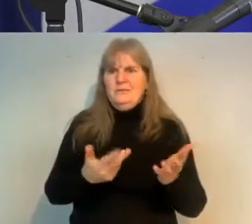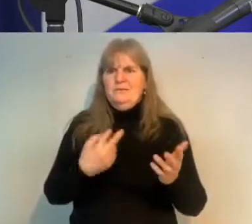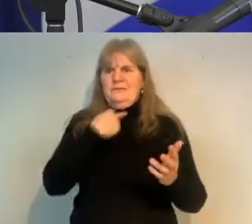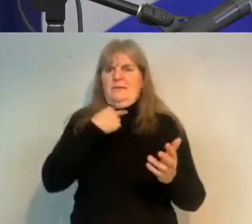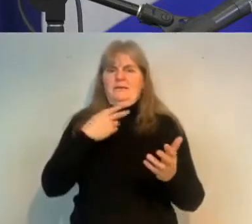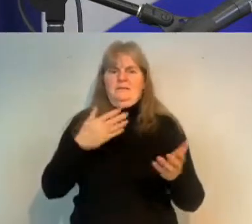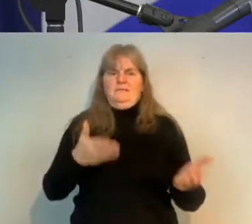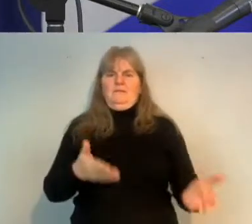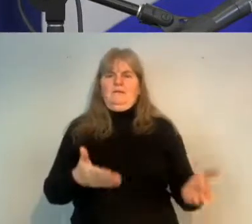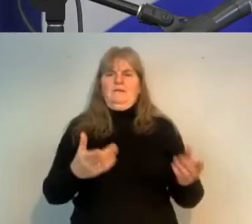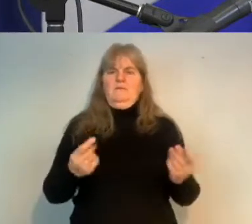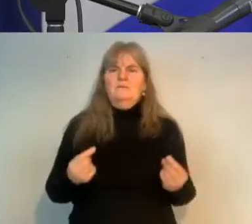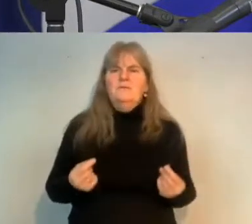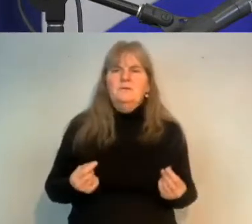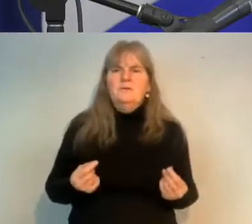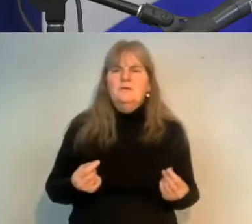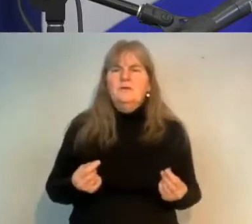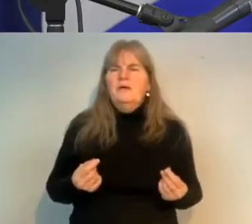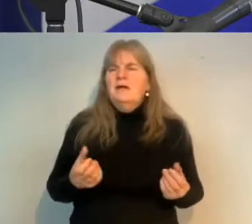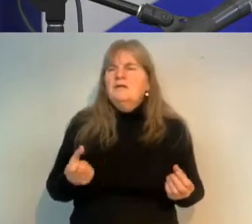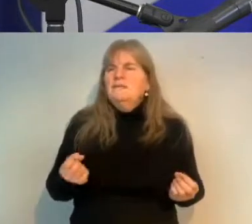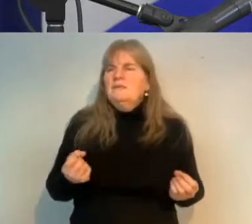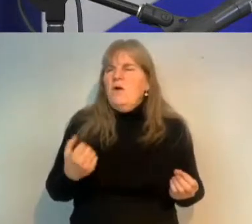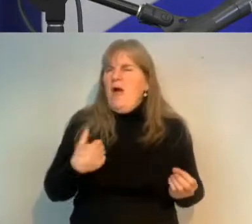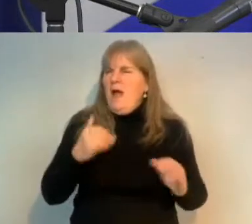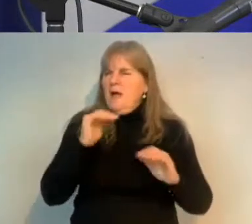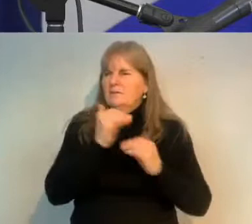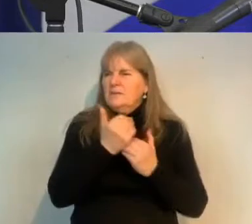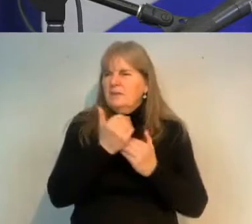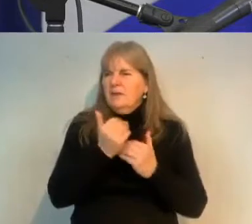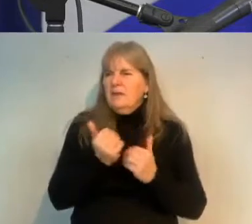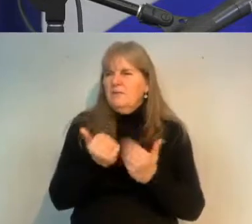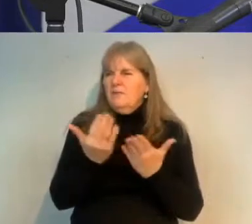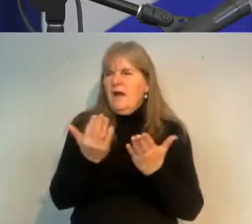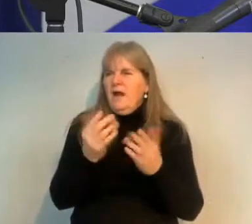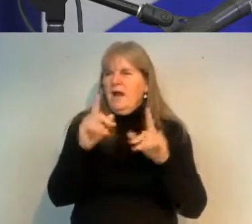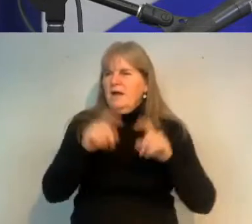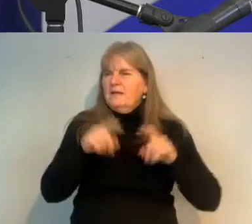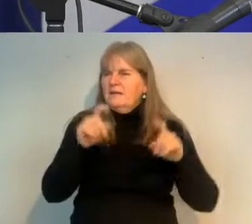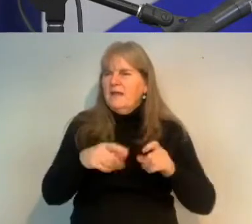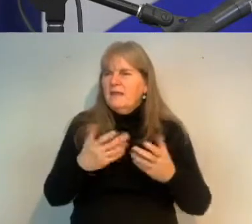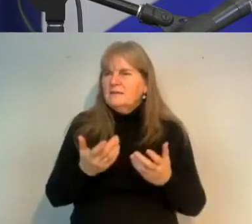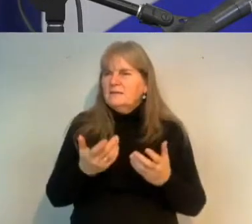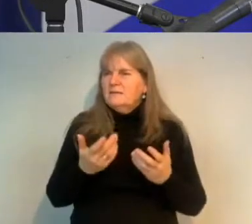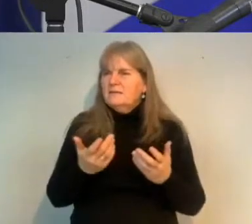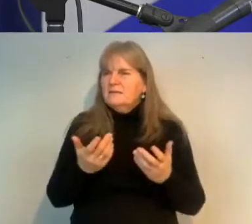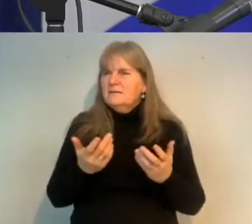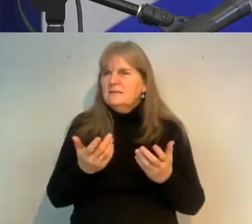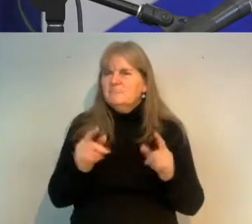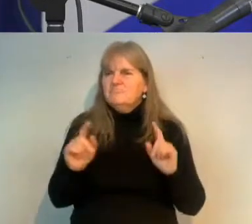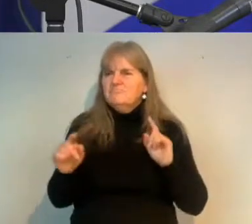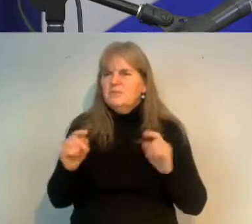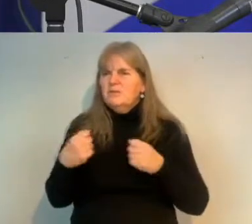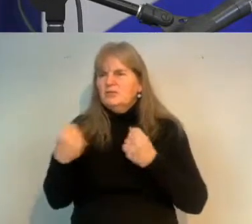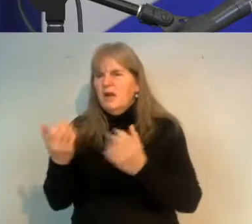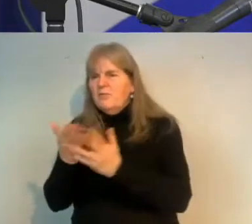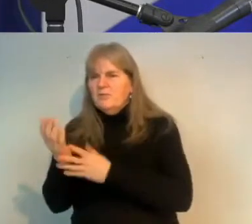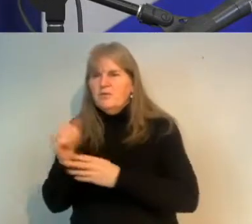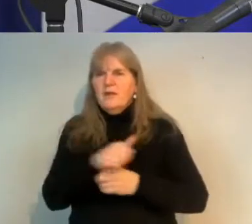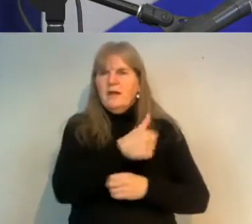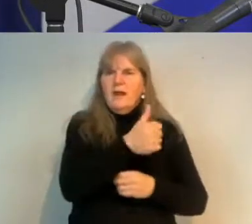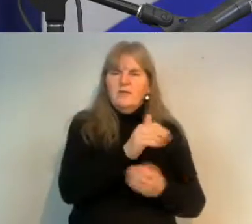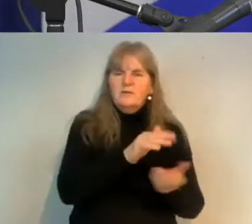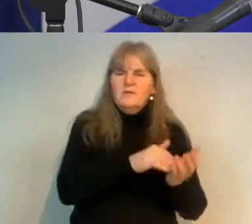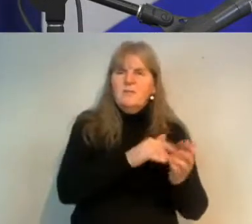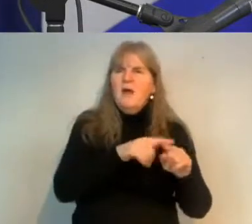are currently capacity issues at either or both of the Whitehorse testing centers. What options exist for people who